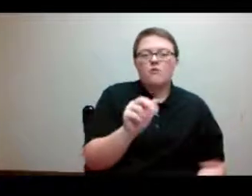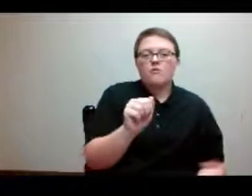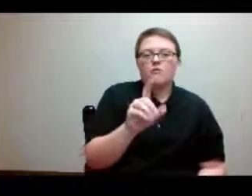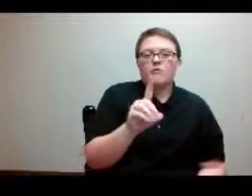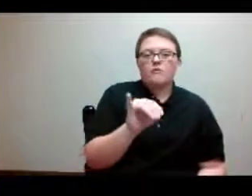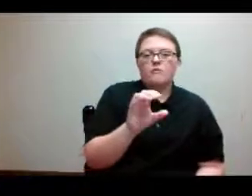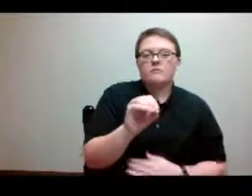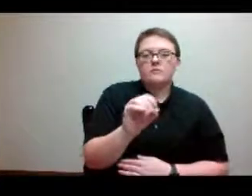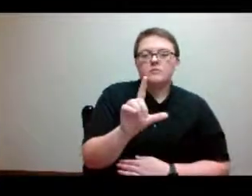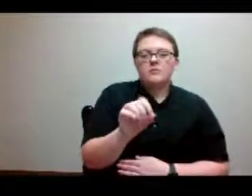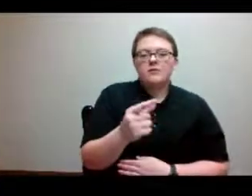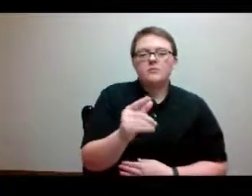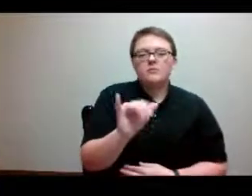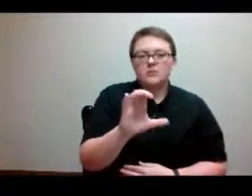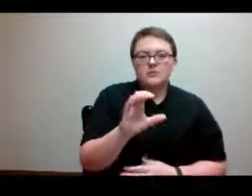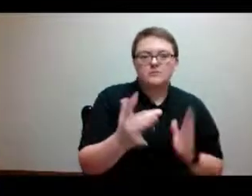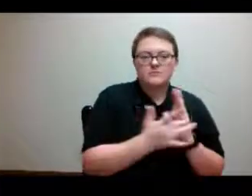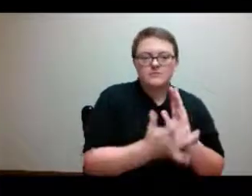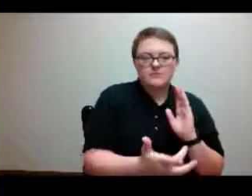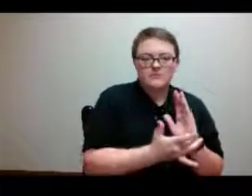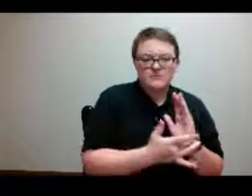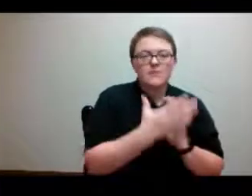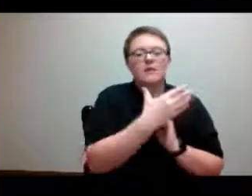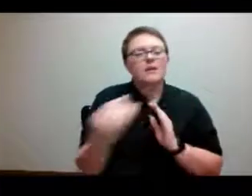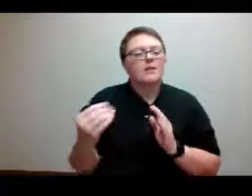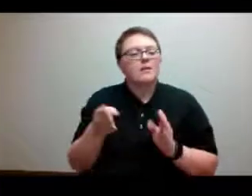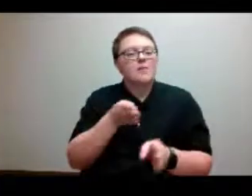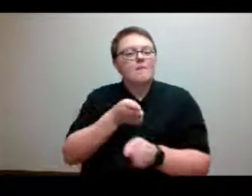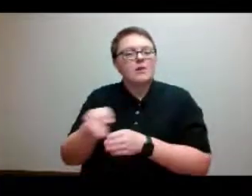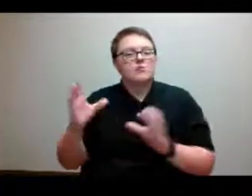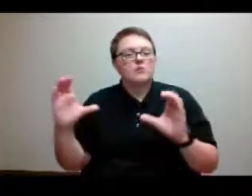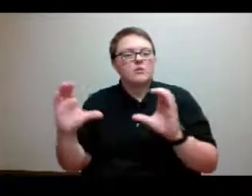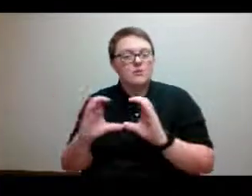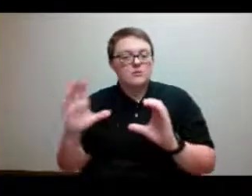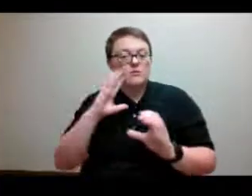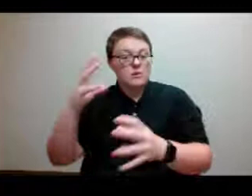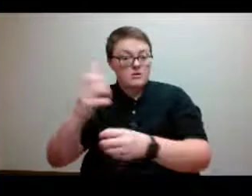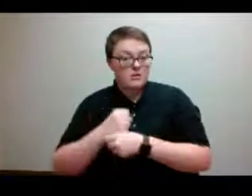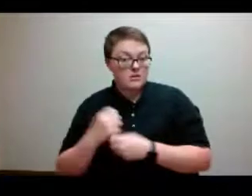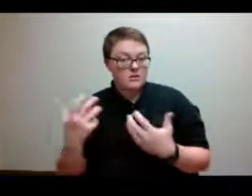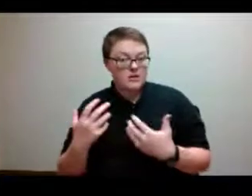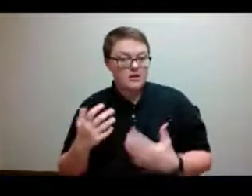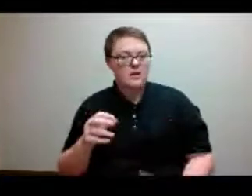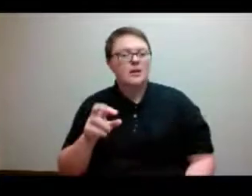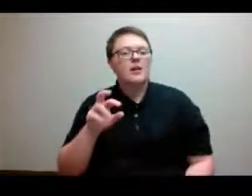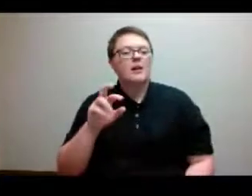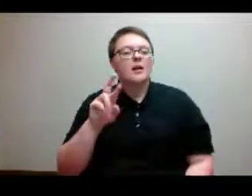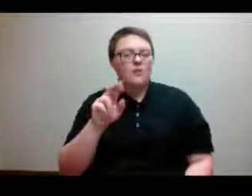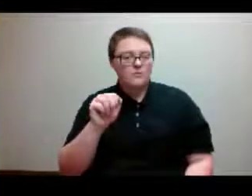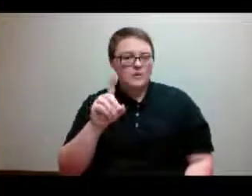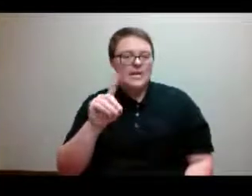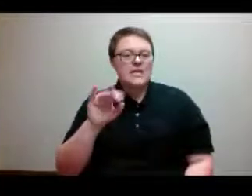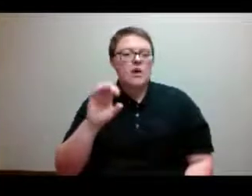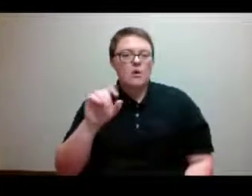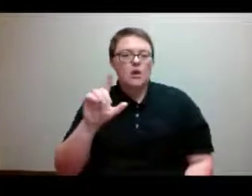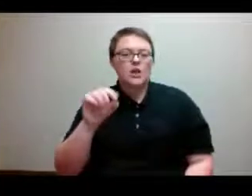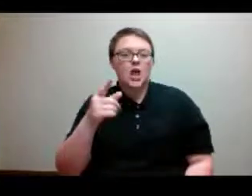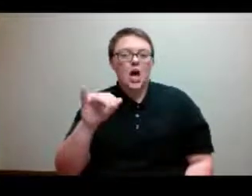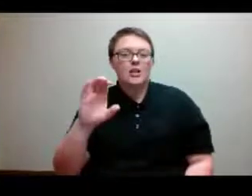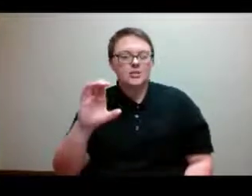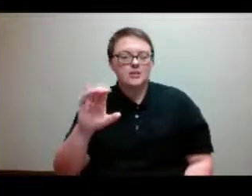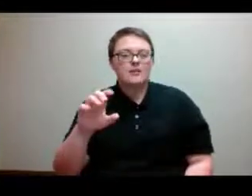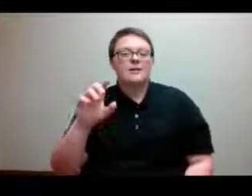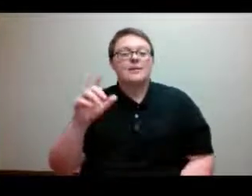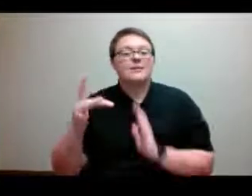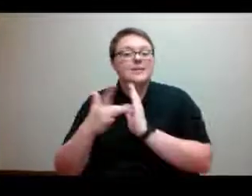technology. And then the professional credential that they will receive is a radiologic technologist, vascular